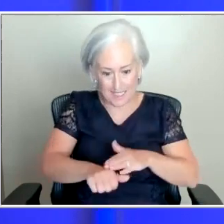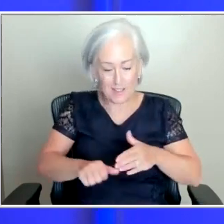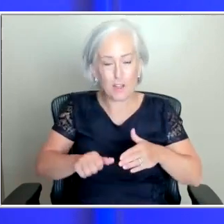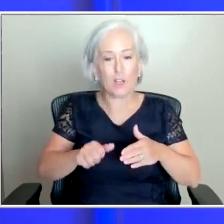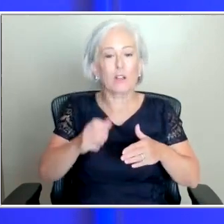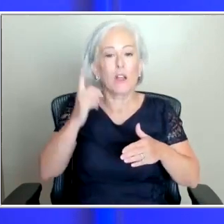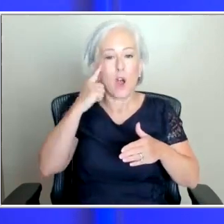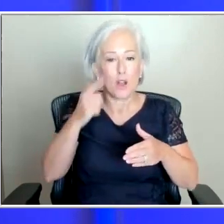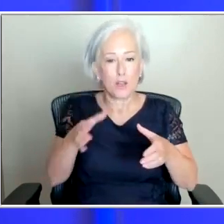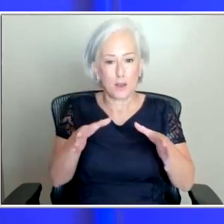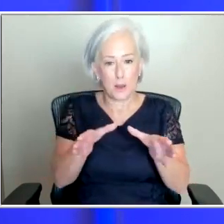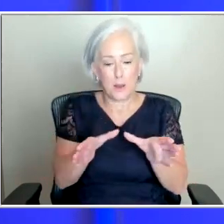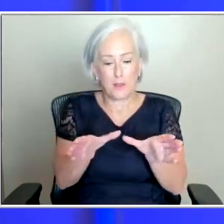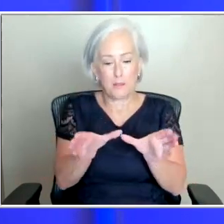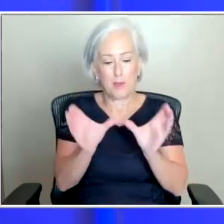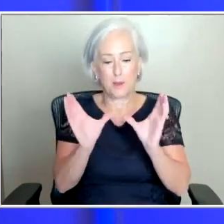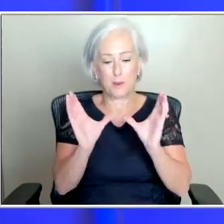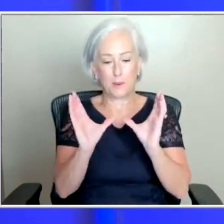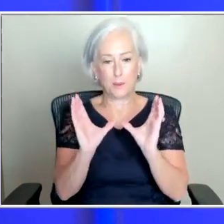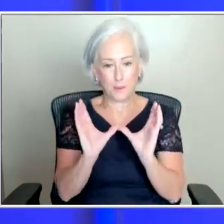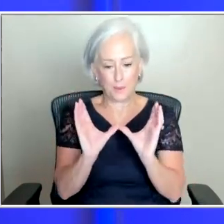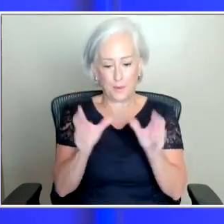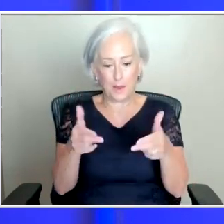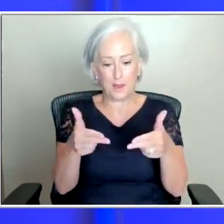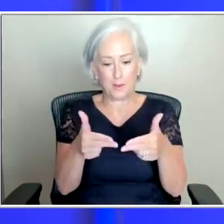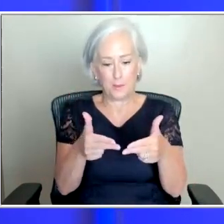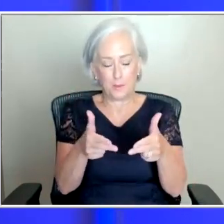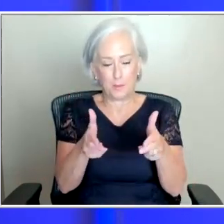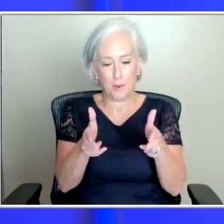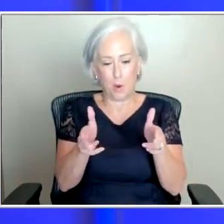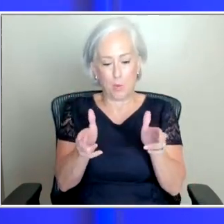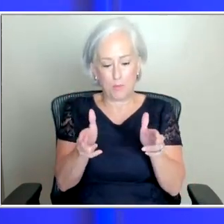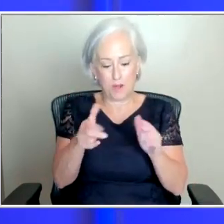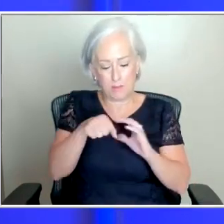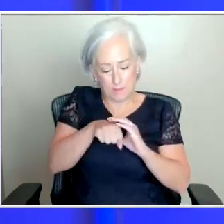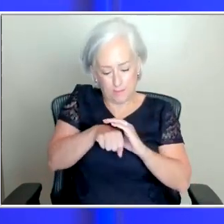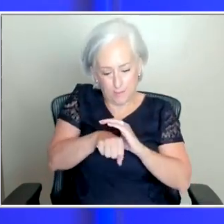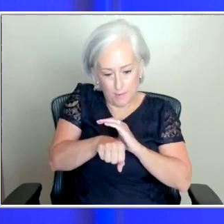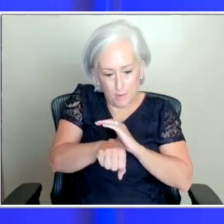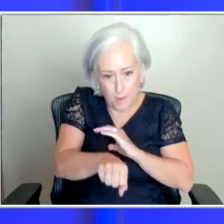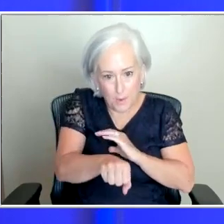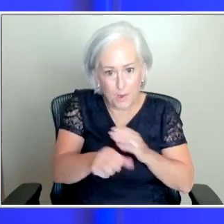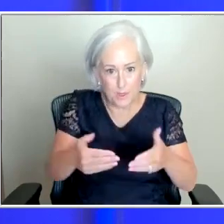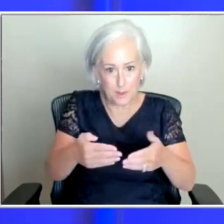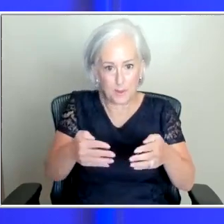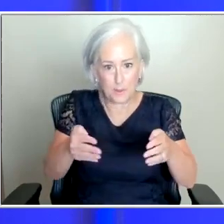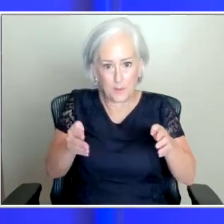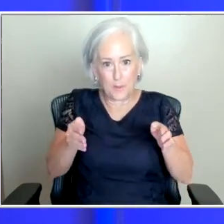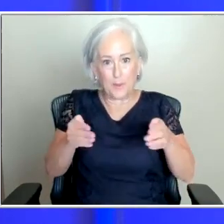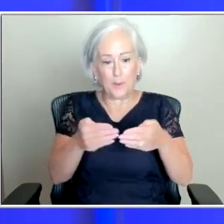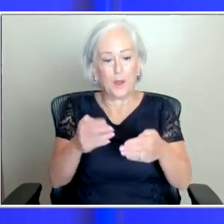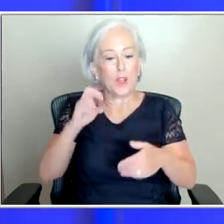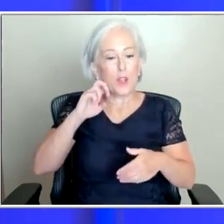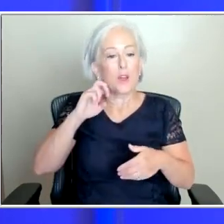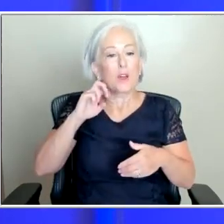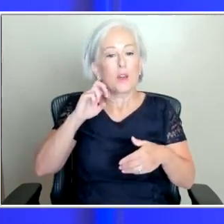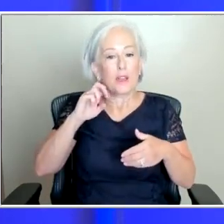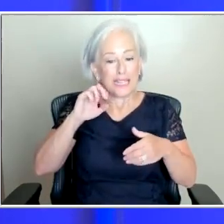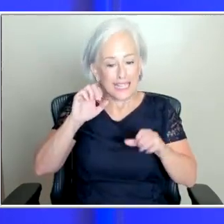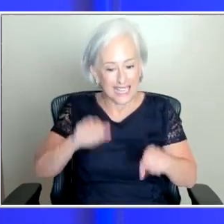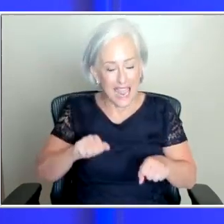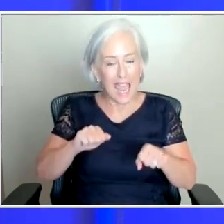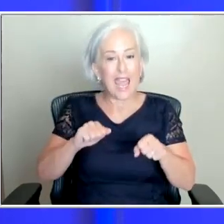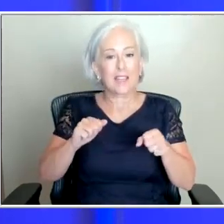baby to be born. So we know that the nerves themselves can stretch up to 33% of their normal